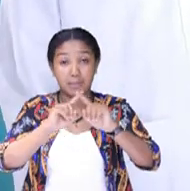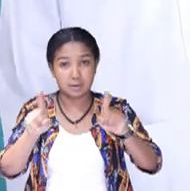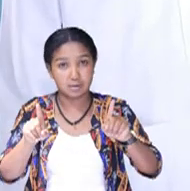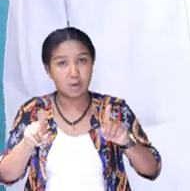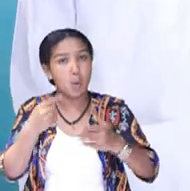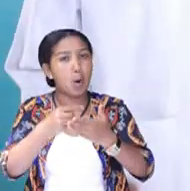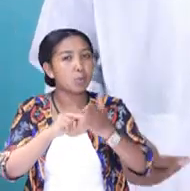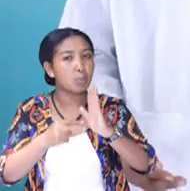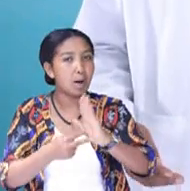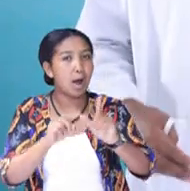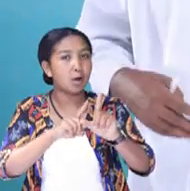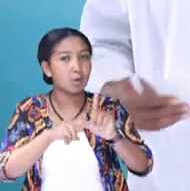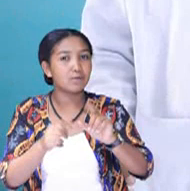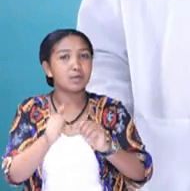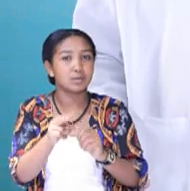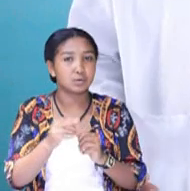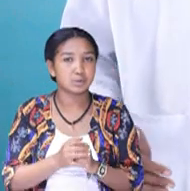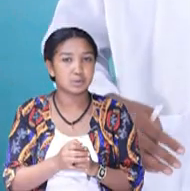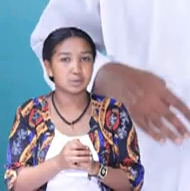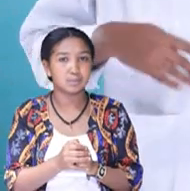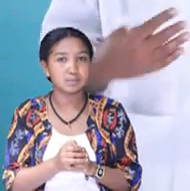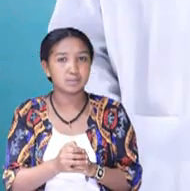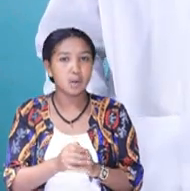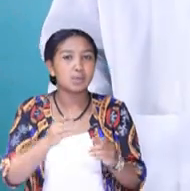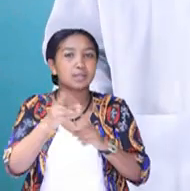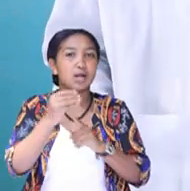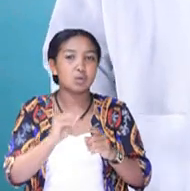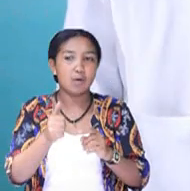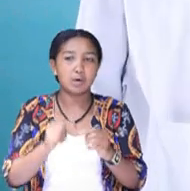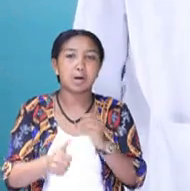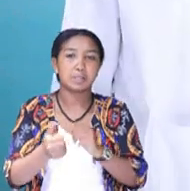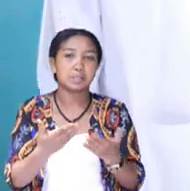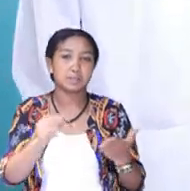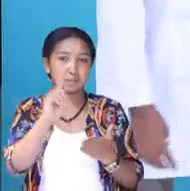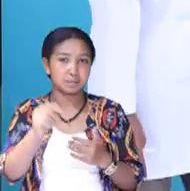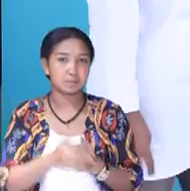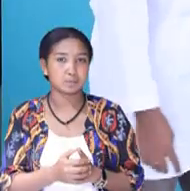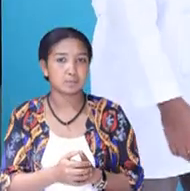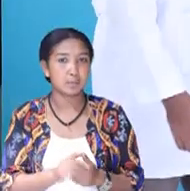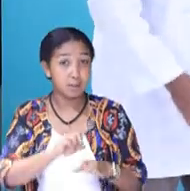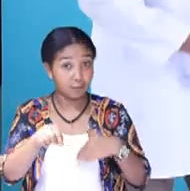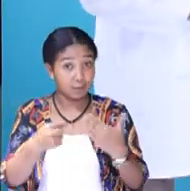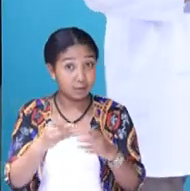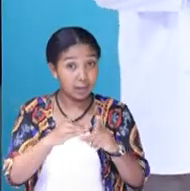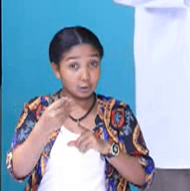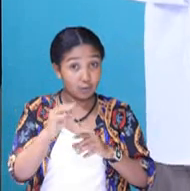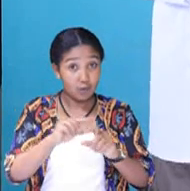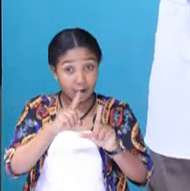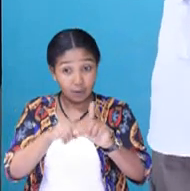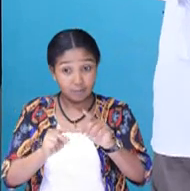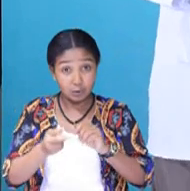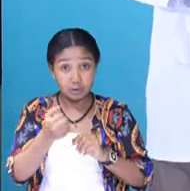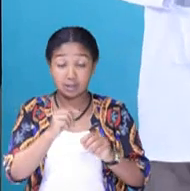But what do you mean by angular velocity? What is the direction of angular velocity? What is the direction of angular acceleration? And so on. So therefore, the direction of